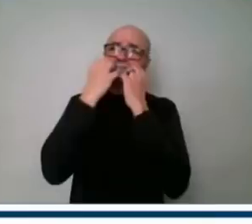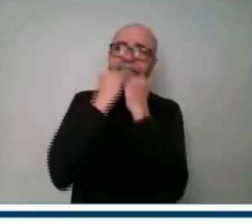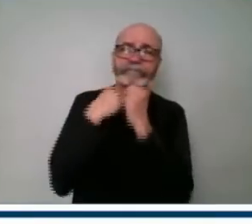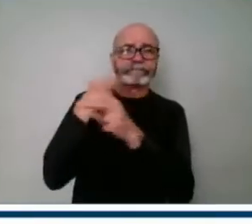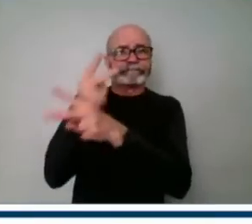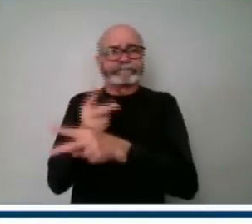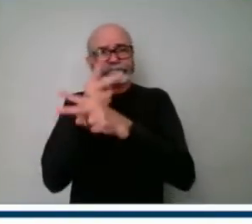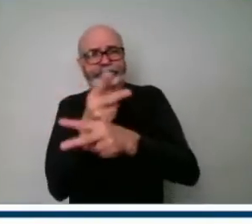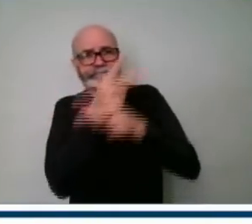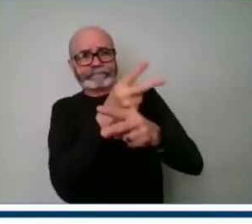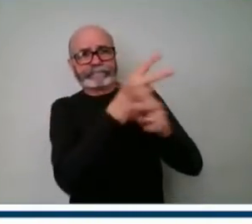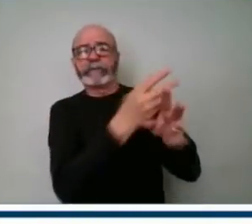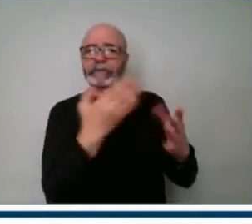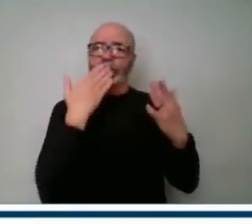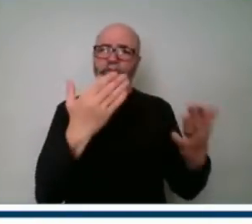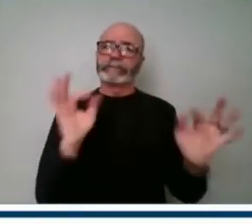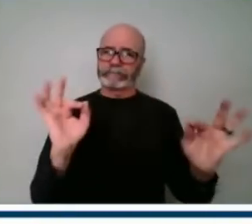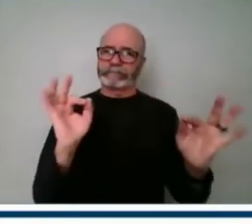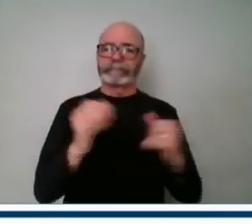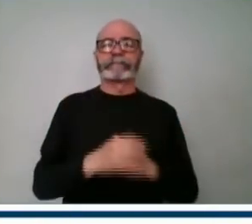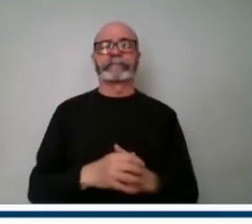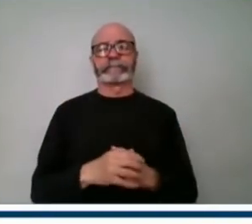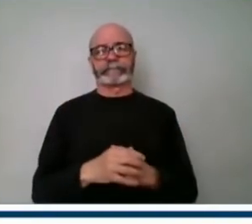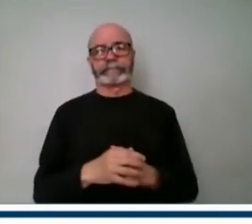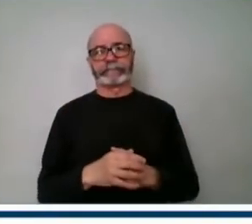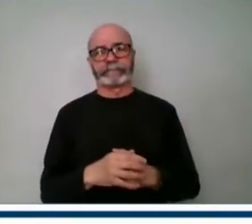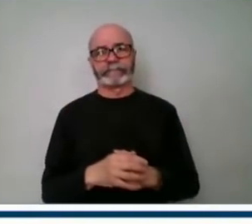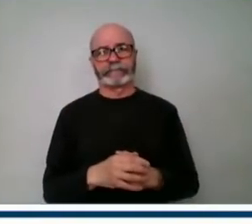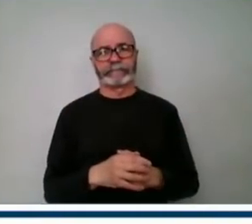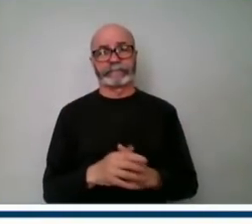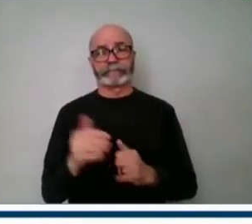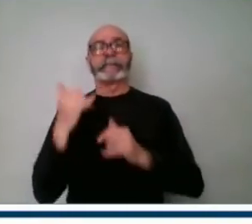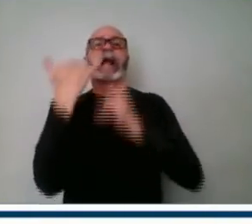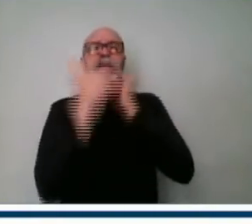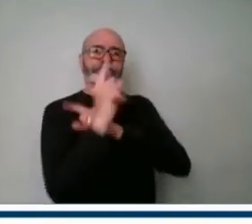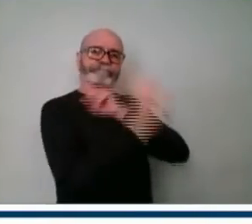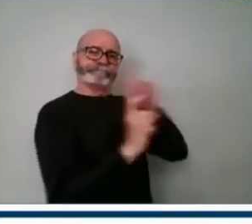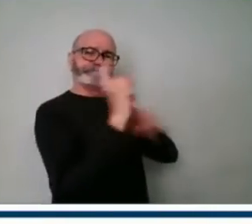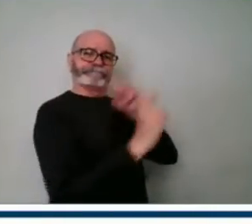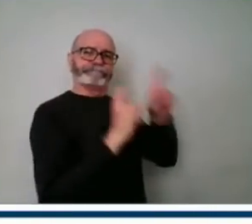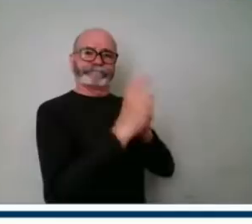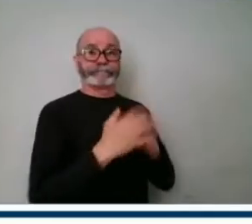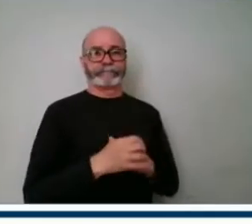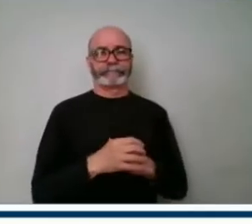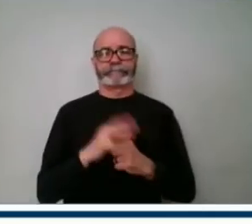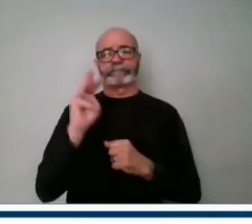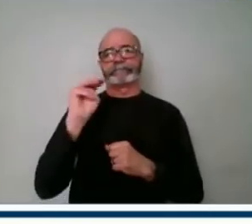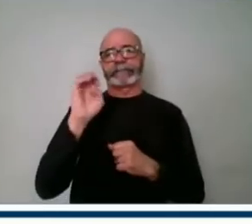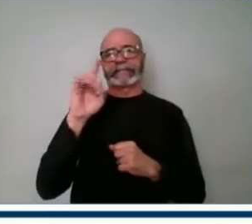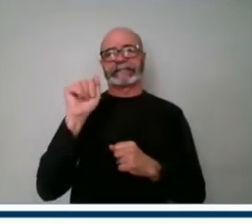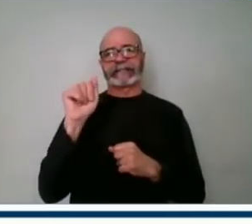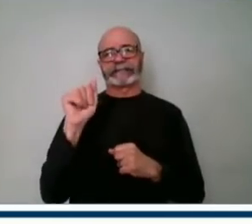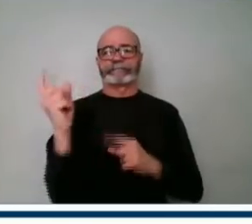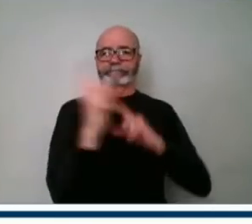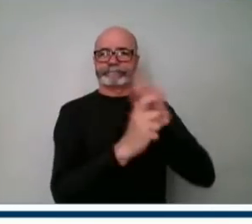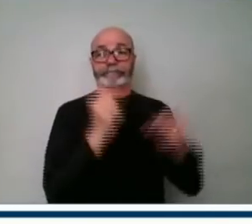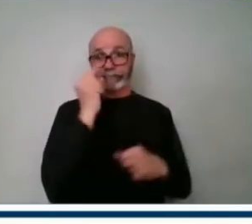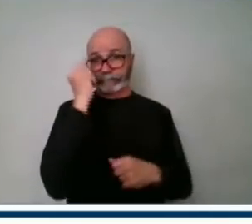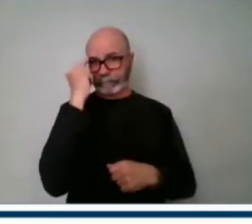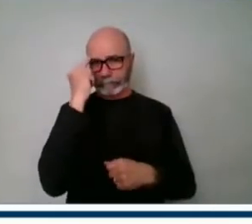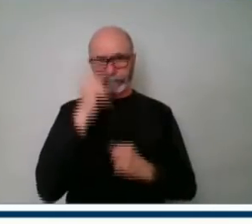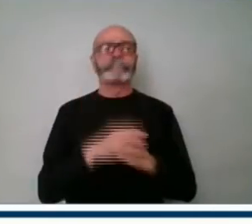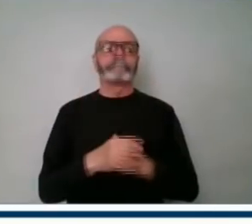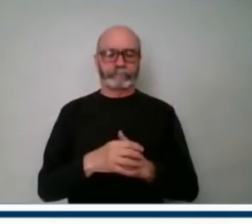take questions first from the room, then from the phones. We'll do one question, one follow-up in the time we